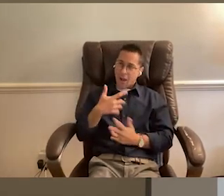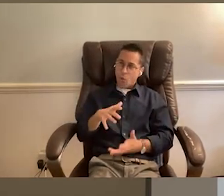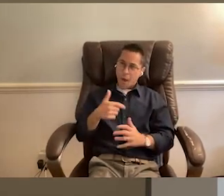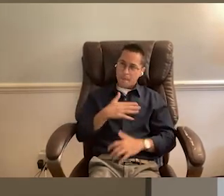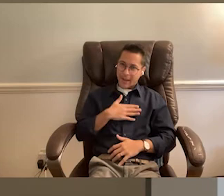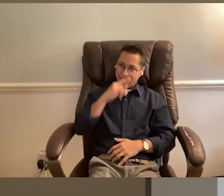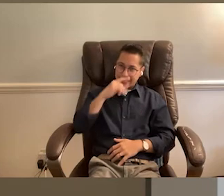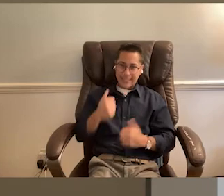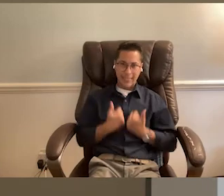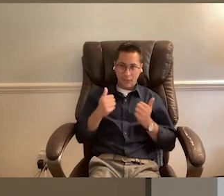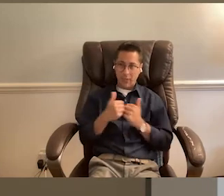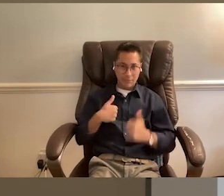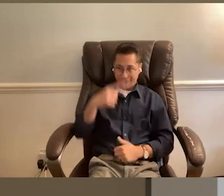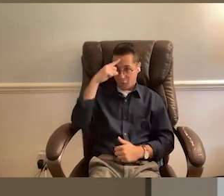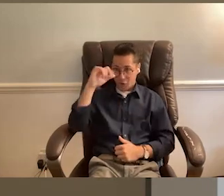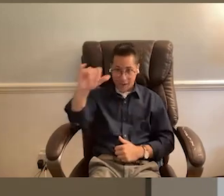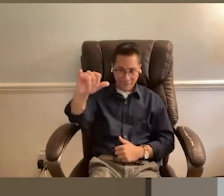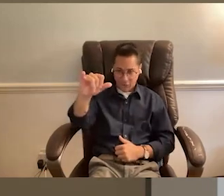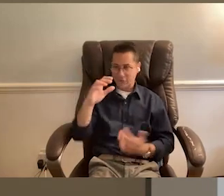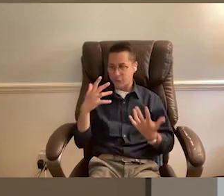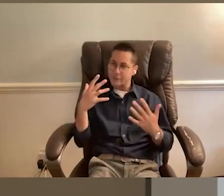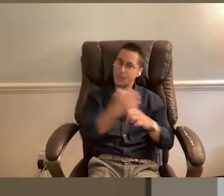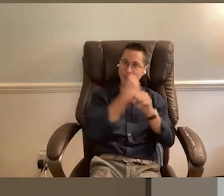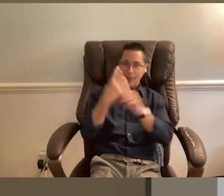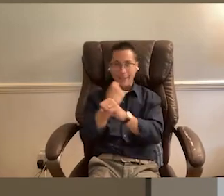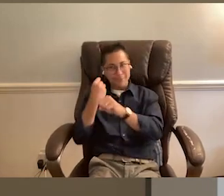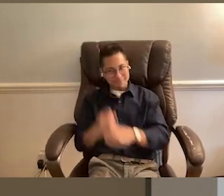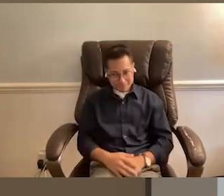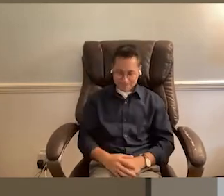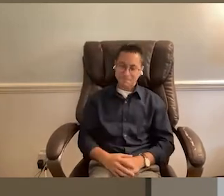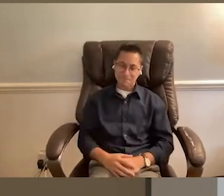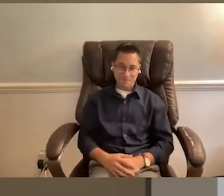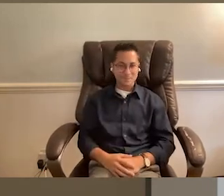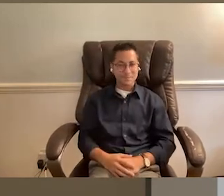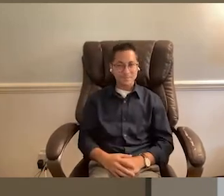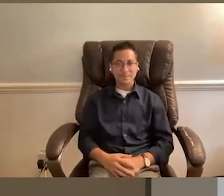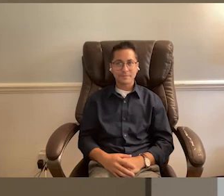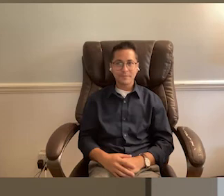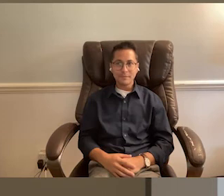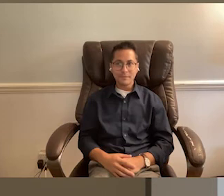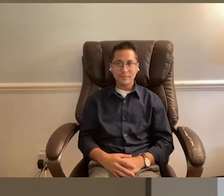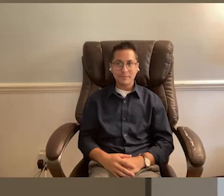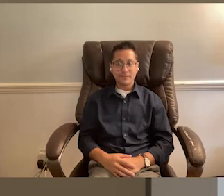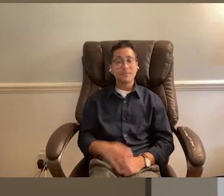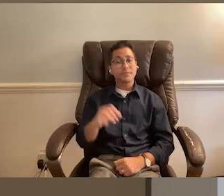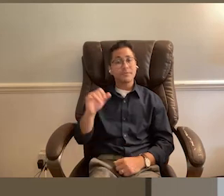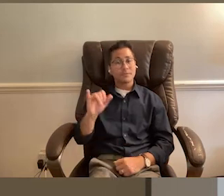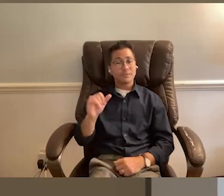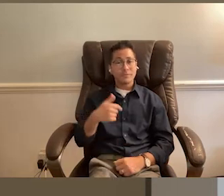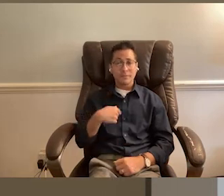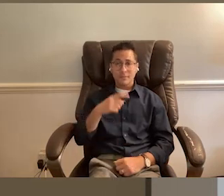I do all the intake interviews, and one of the questions we ask is, where do you want to live after college? And a lot of them will say, well, I can't imagine living anywhere but with my parents. I